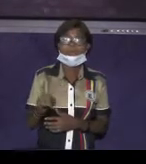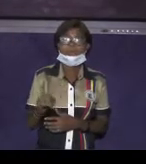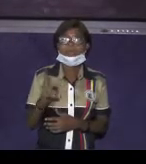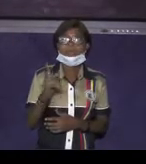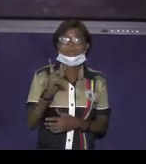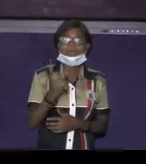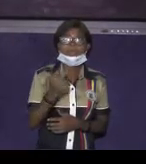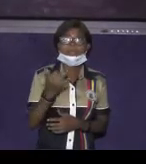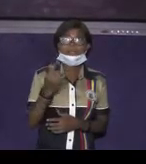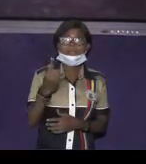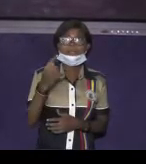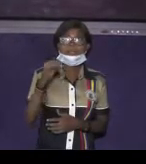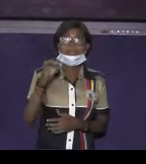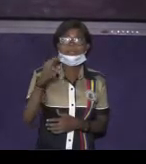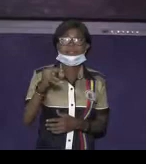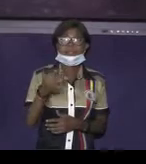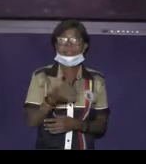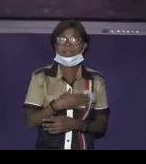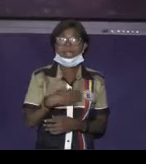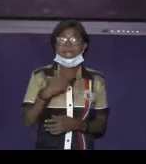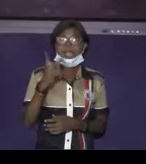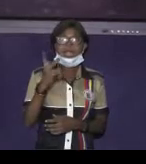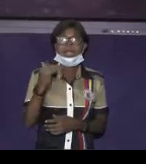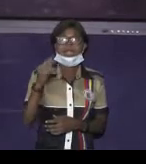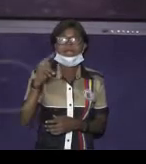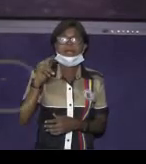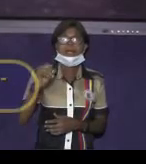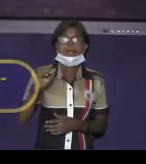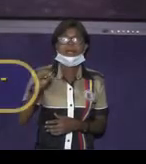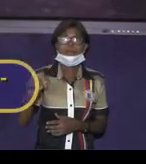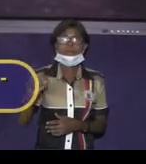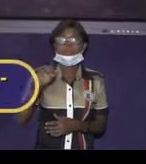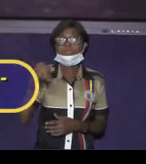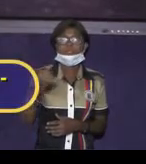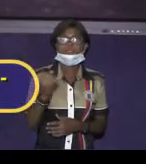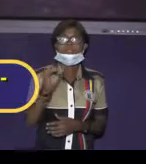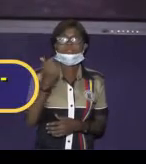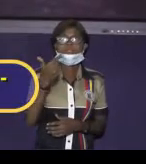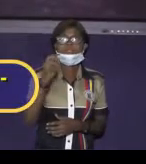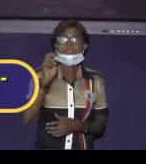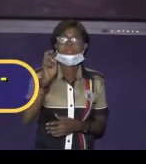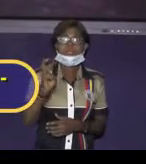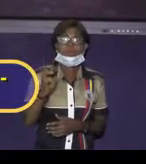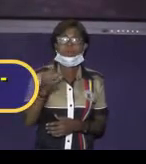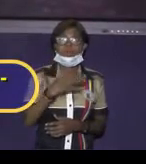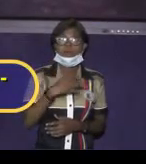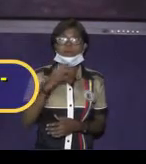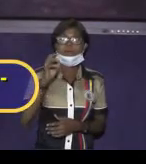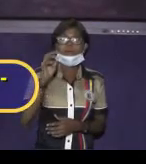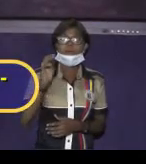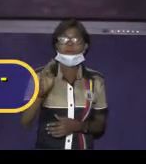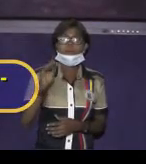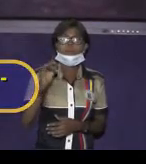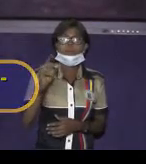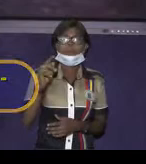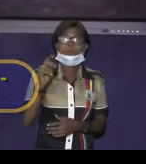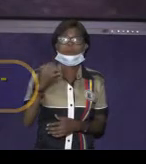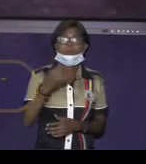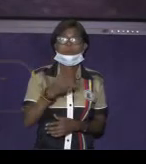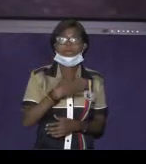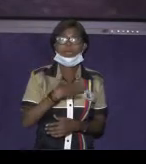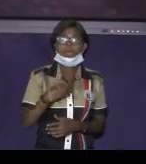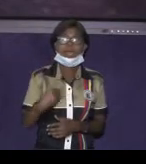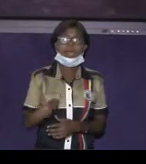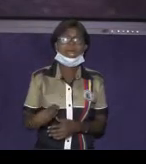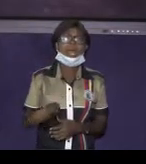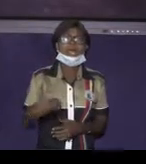Kebbi, Katsina, Kano, Jigawa, Bauchi, and Borno.